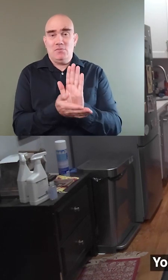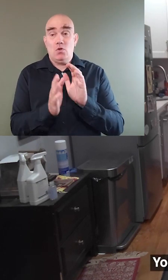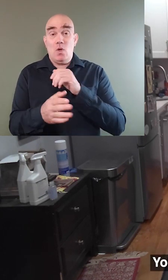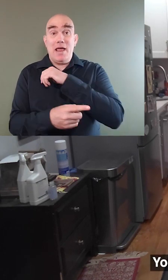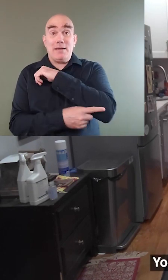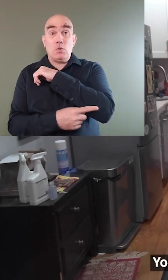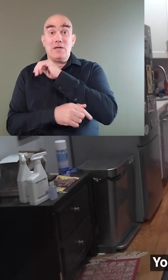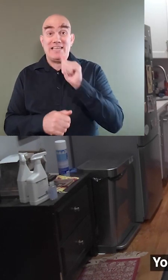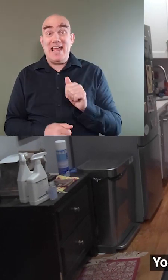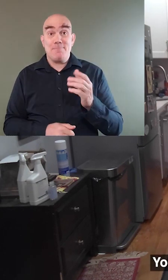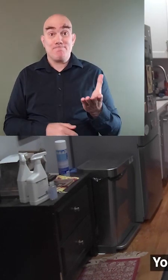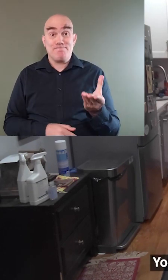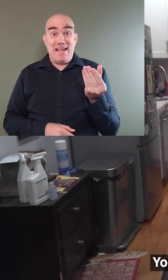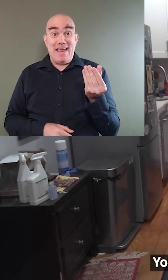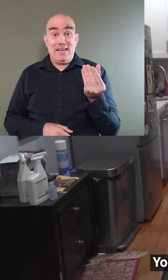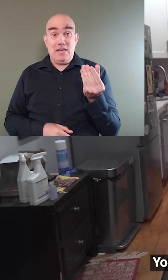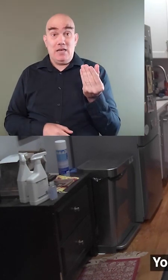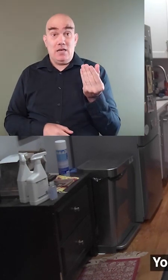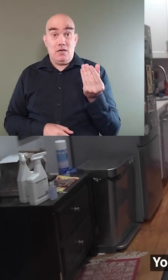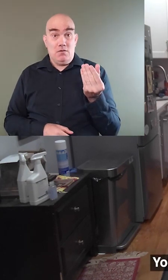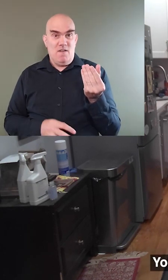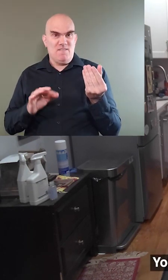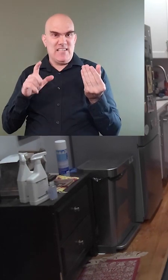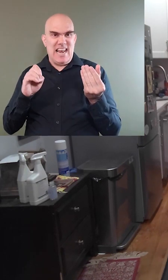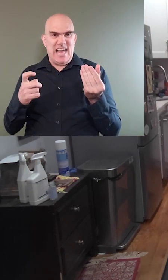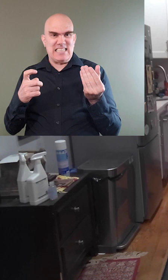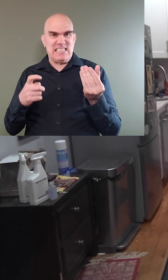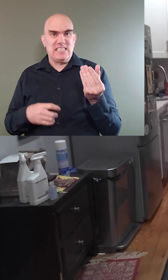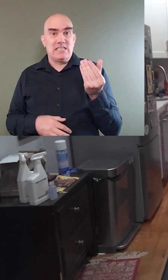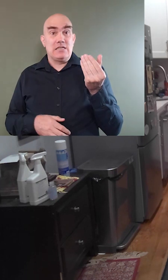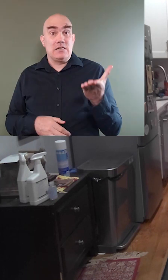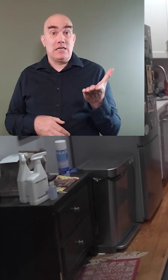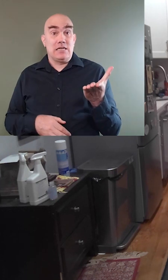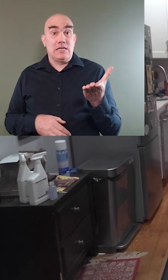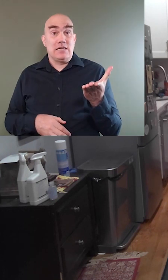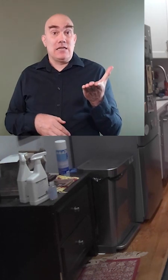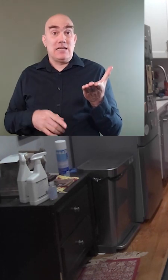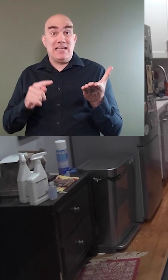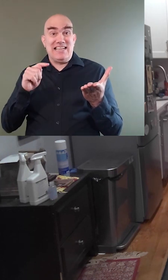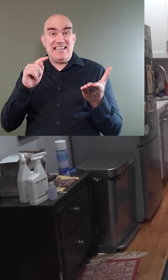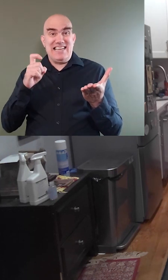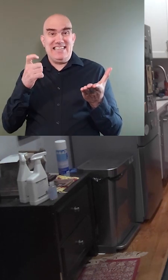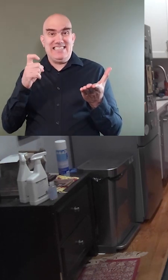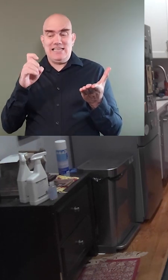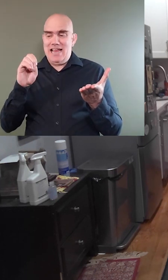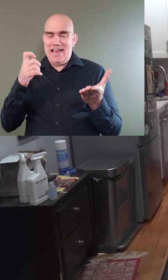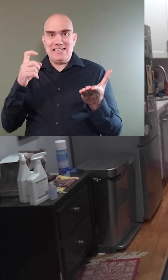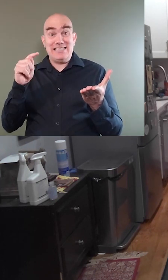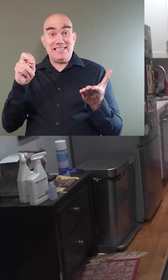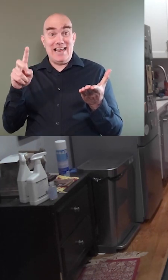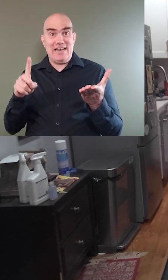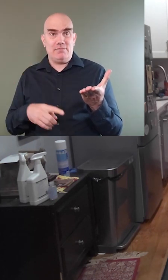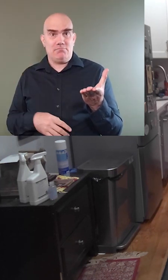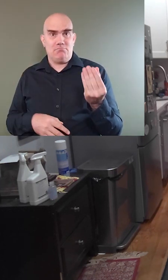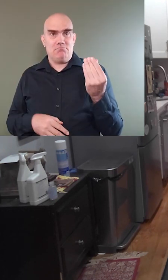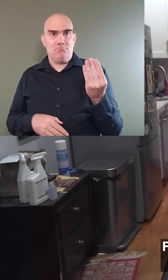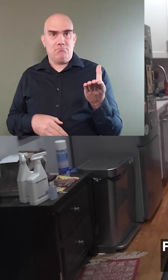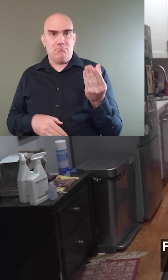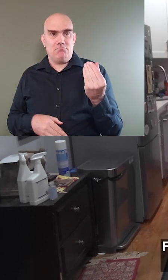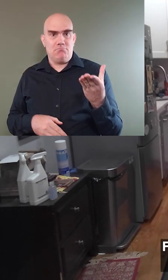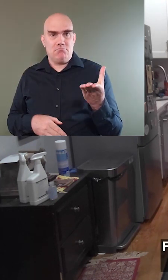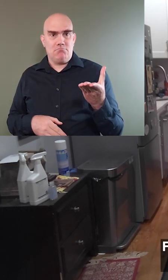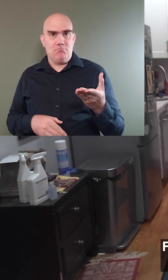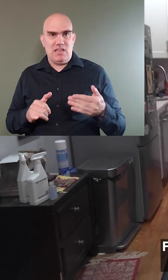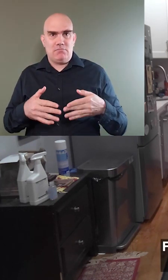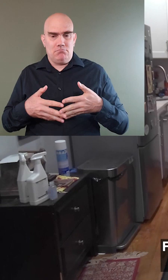elbow can bend or flex, and it can extend or it can unbend.